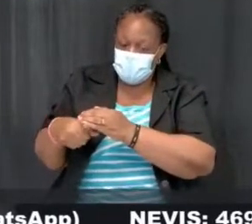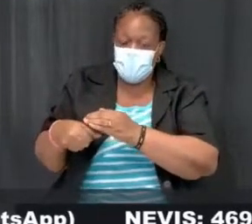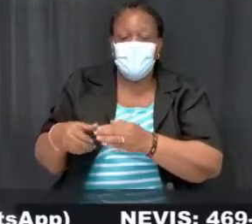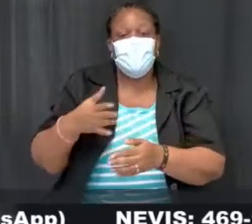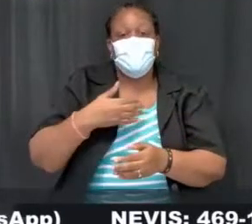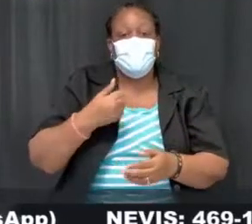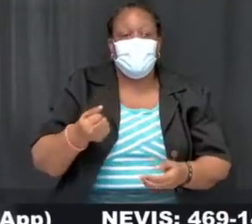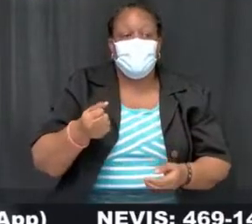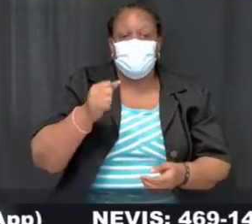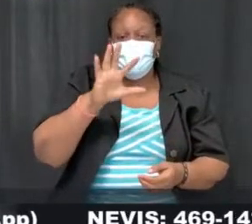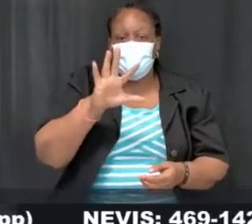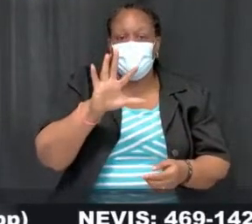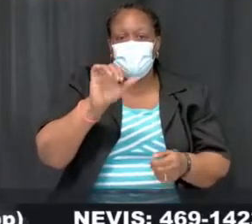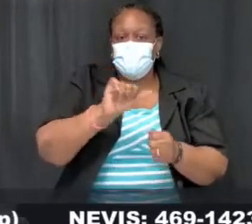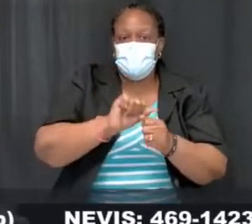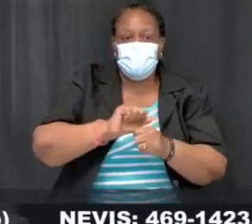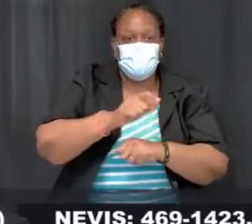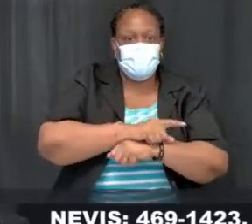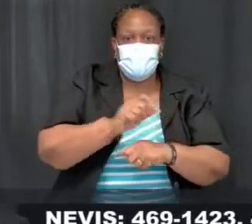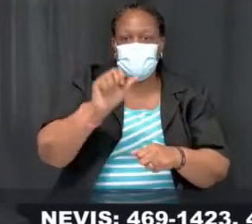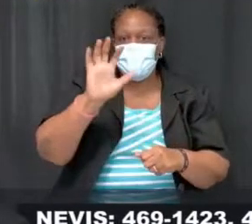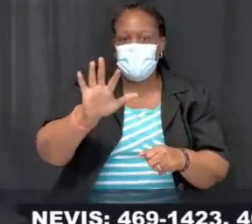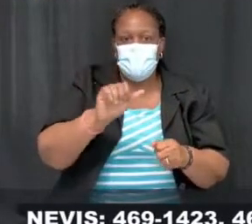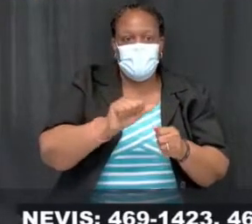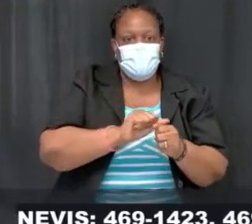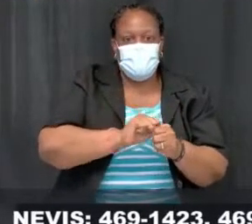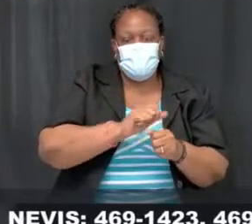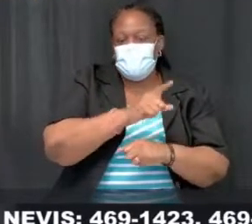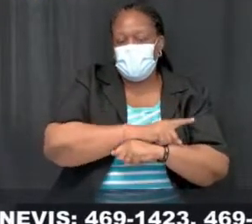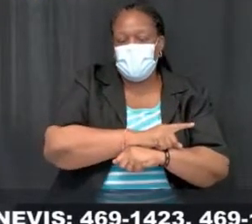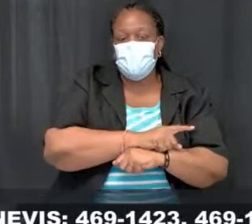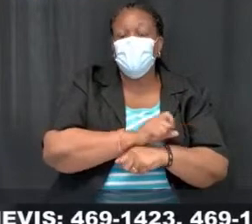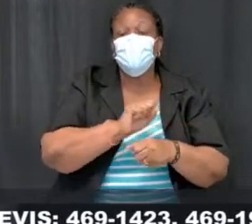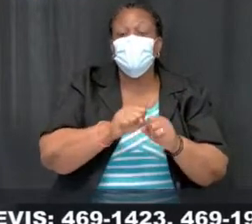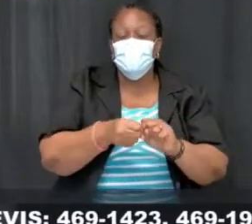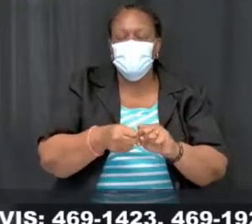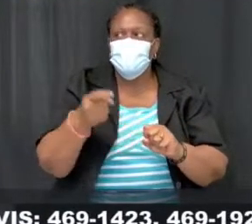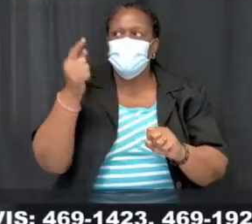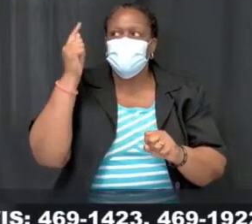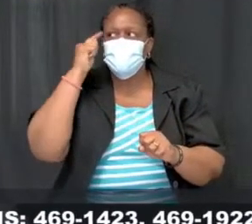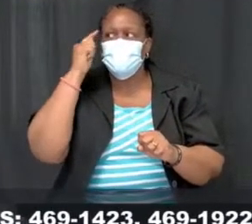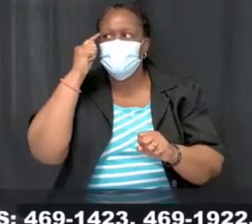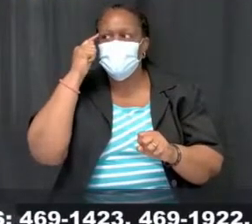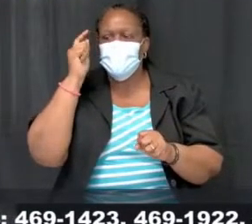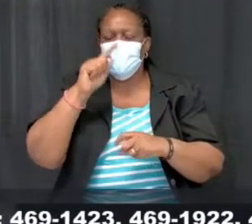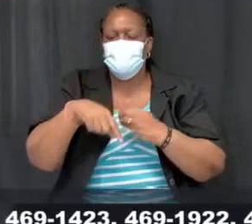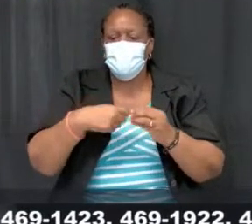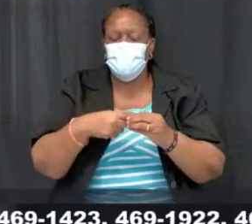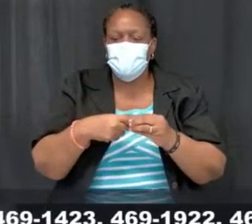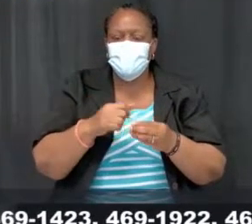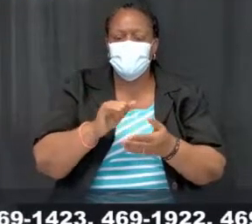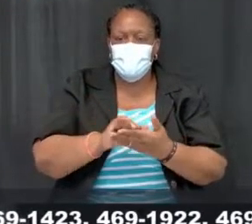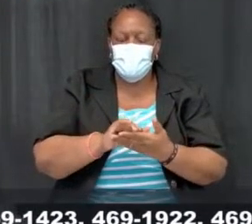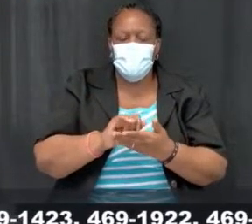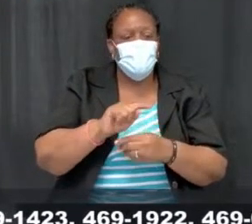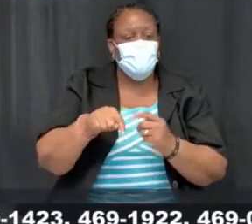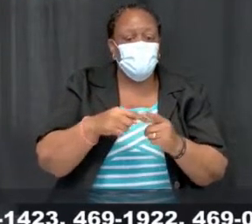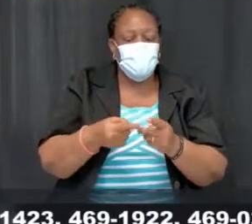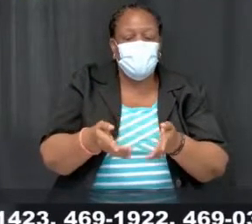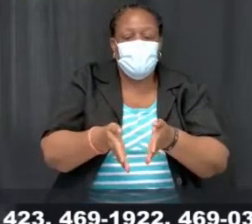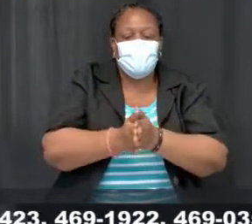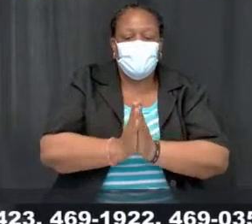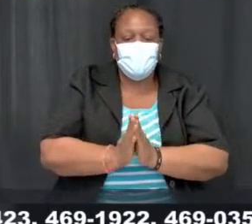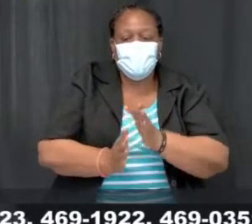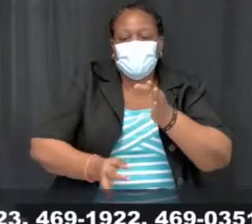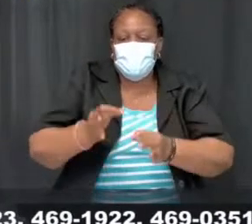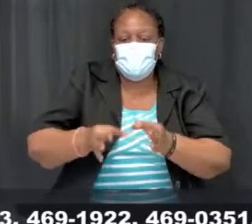daily. These numbers are taken into account when applications are being processed.